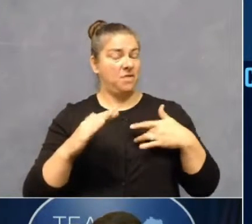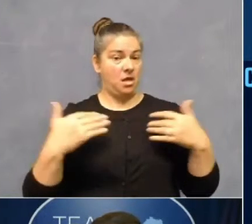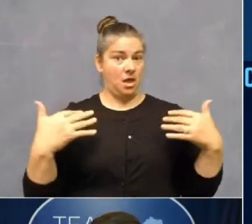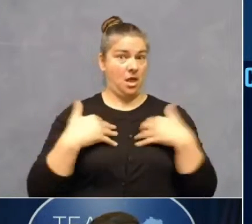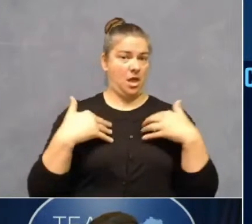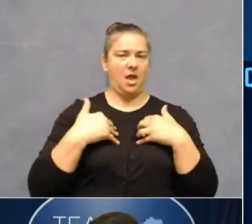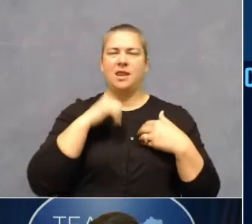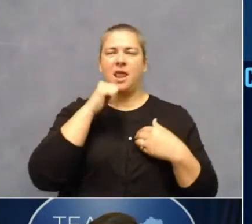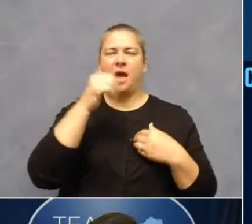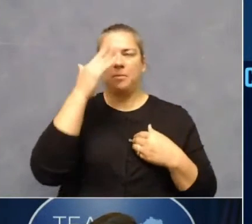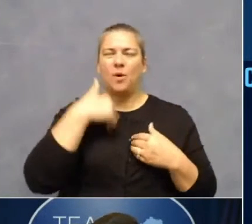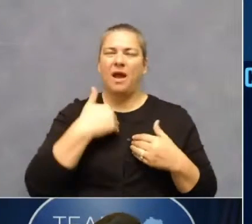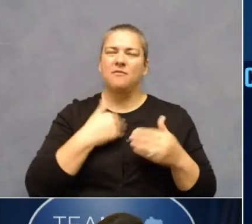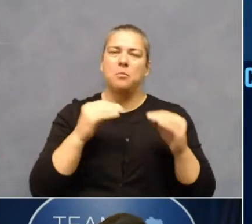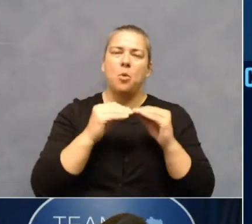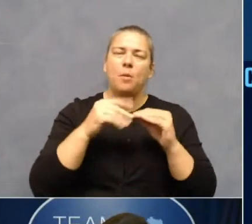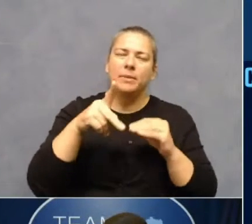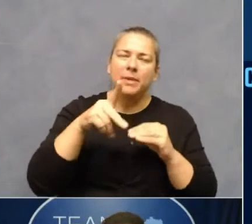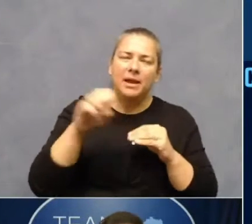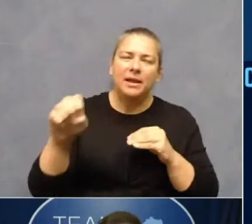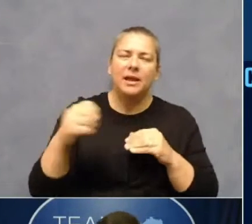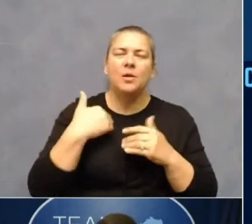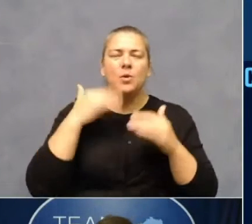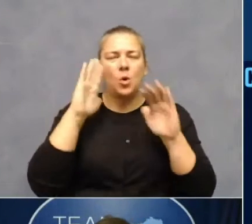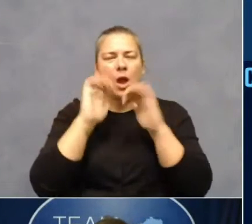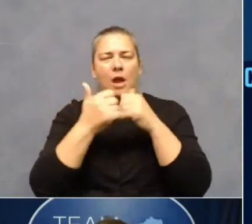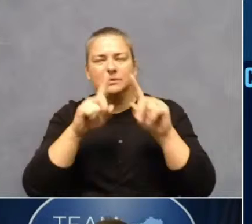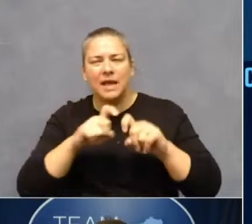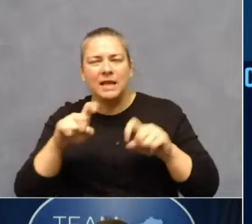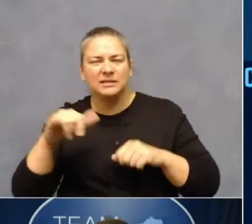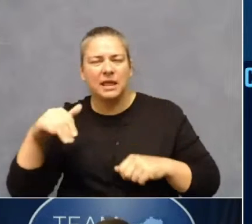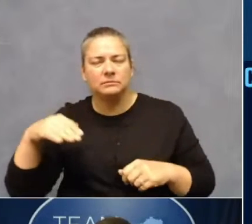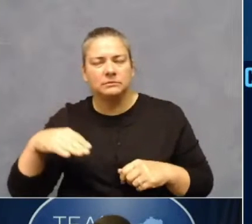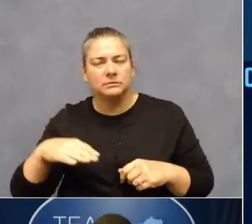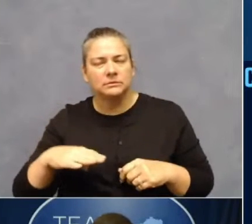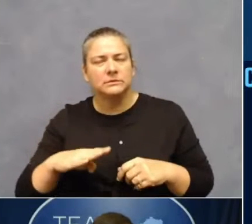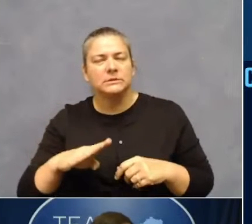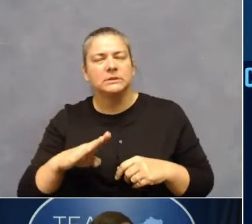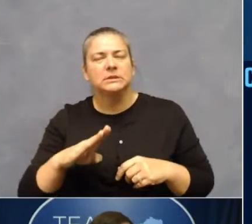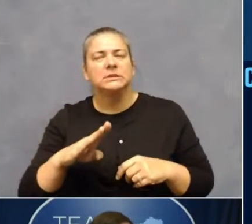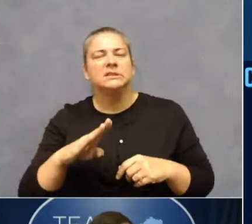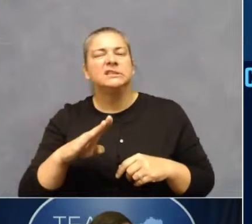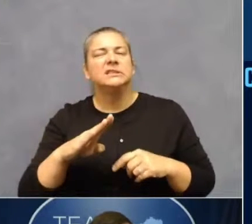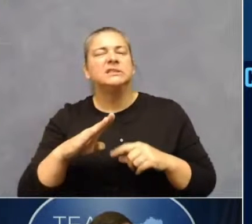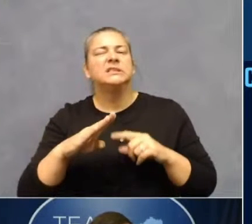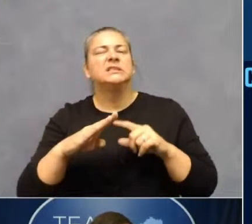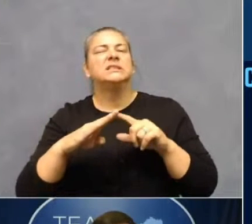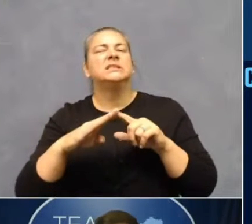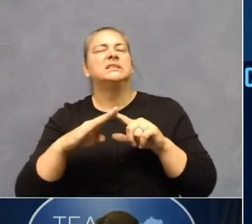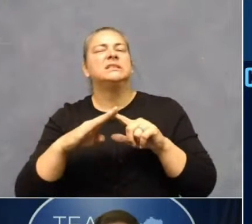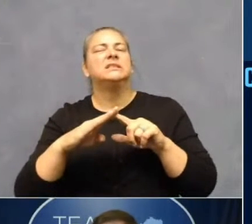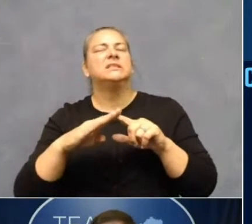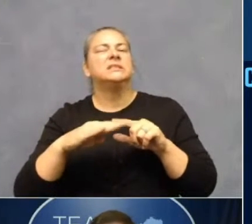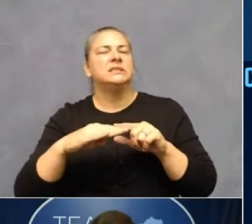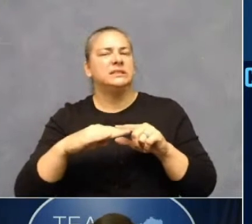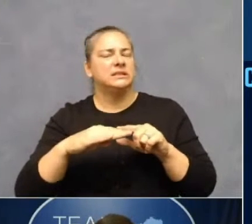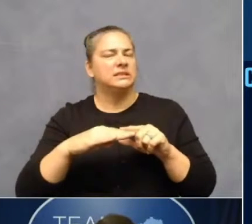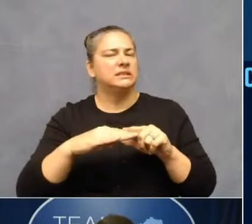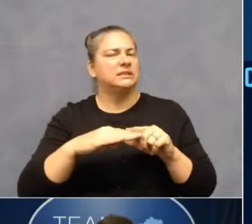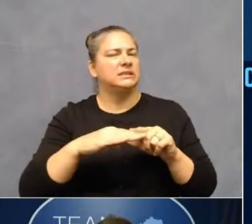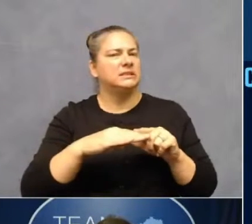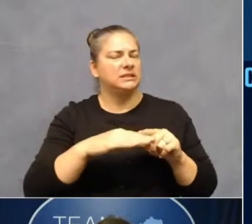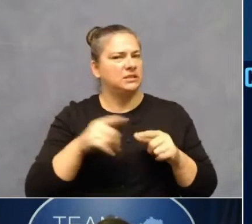PPE and we had testing, the level of the increase was what was concerning then, the speed at which